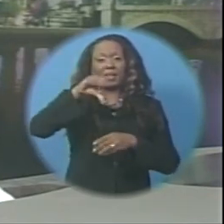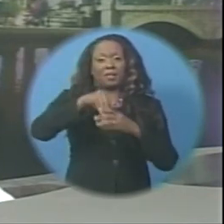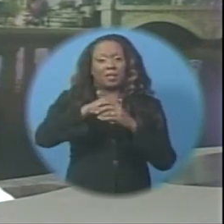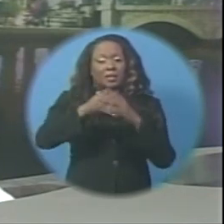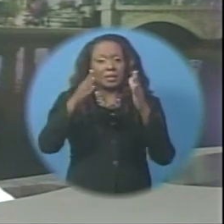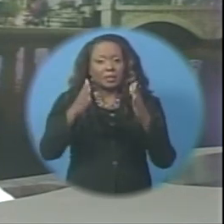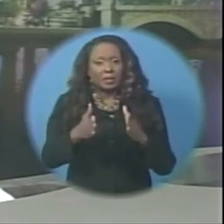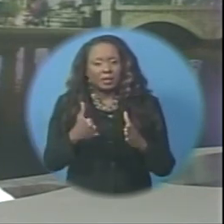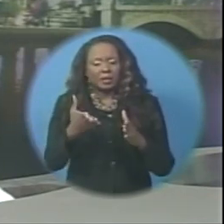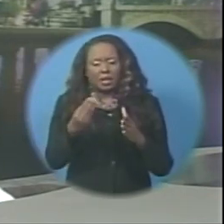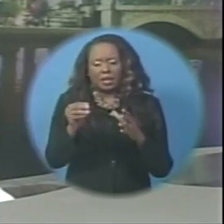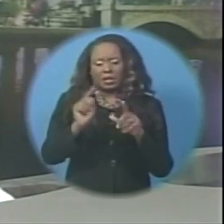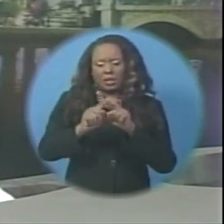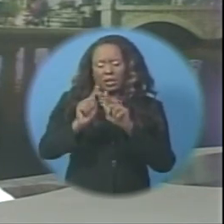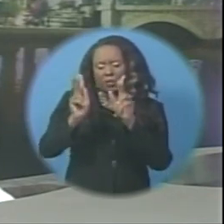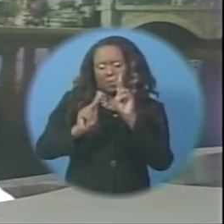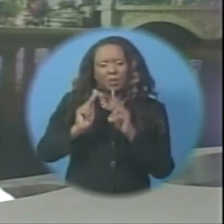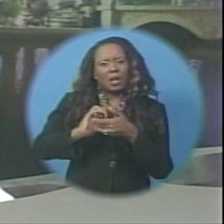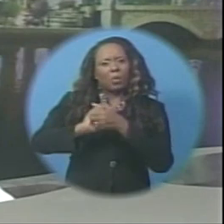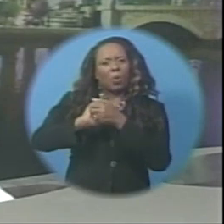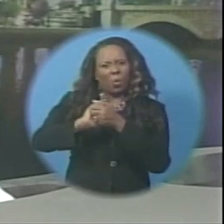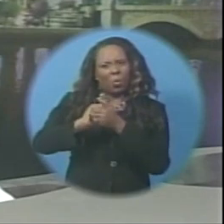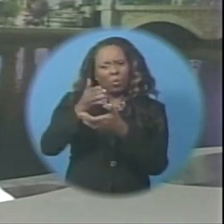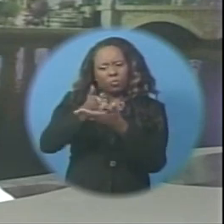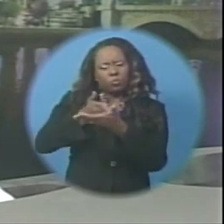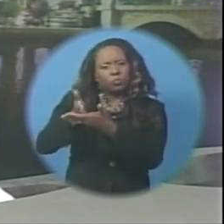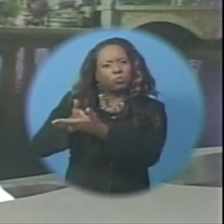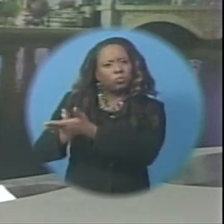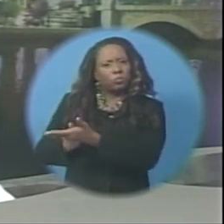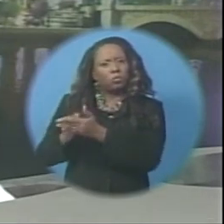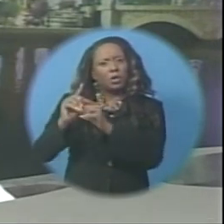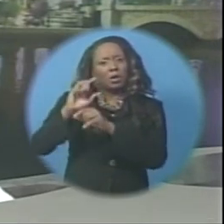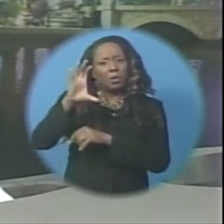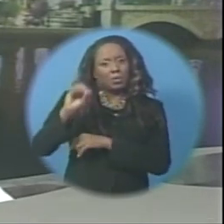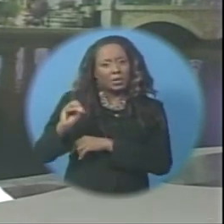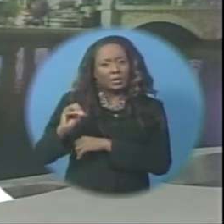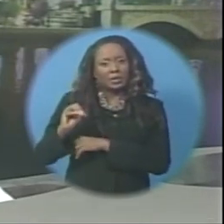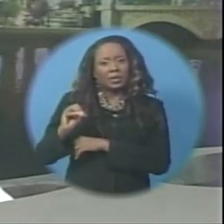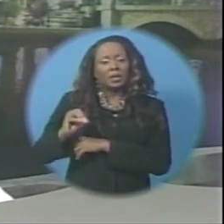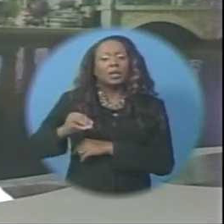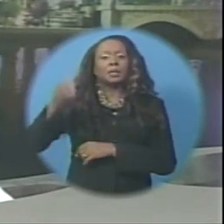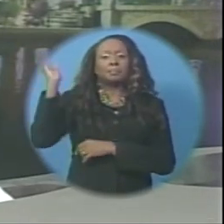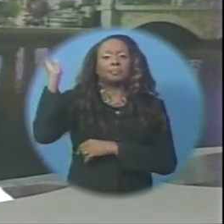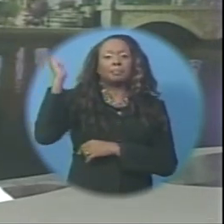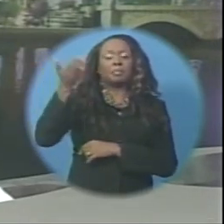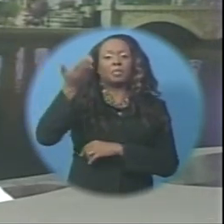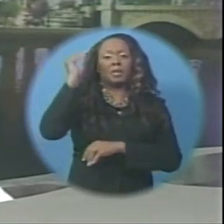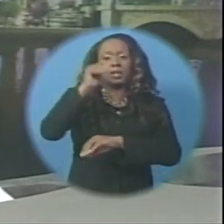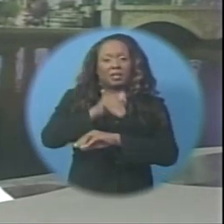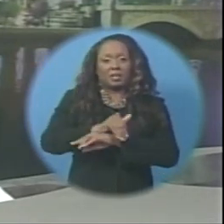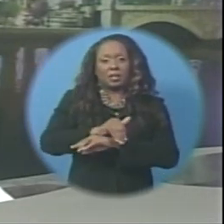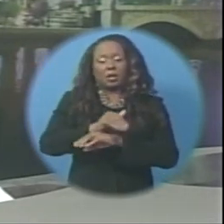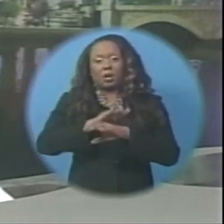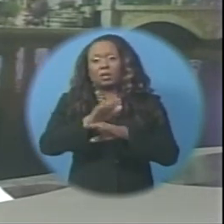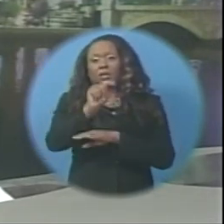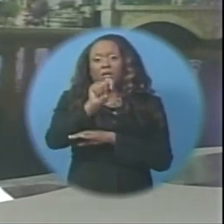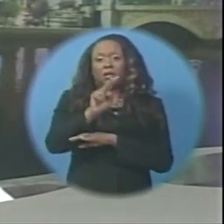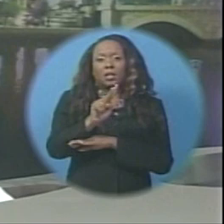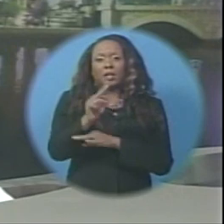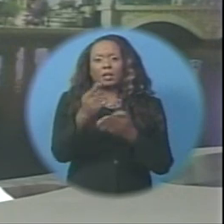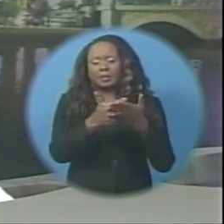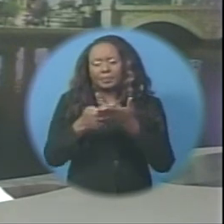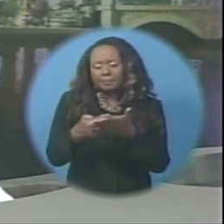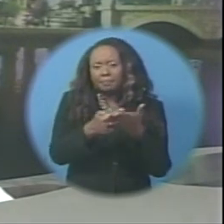the restructured company. Dr. Rowley gave a televised address to the nation last night after Tuesday's settlement of wage talks